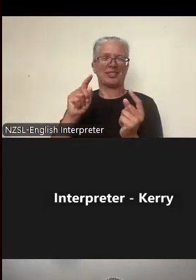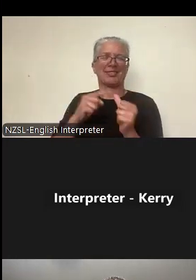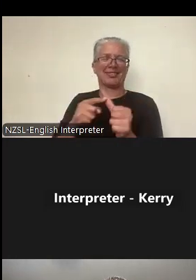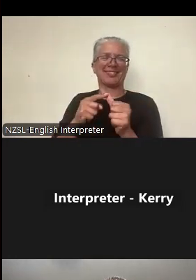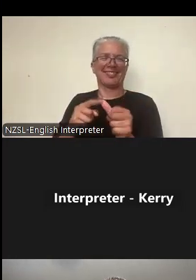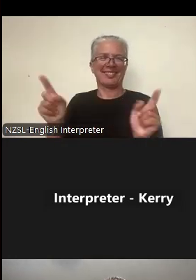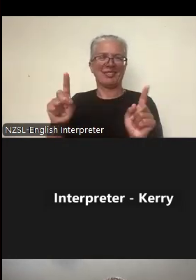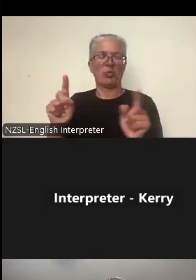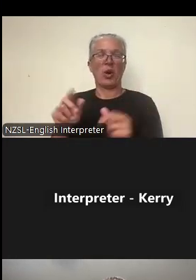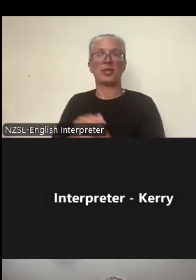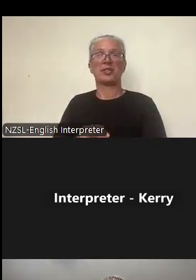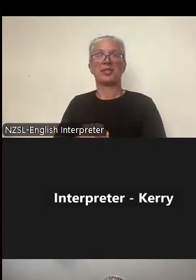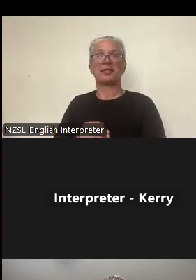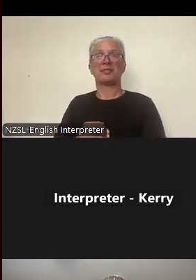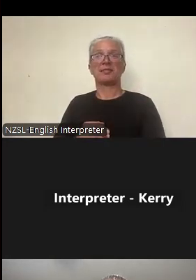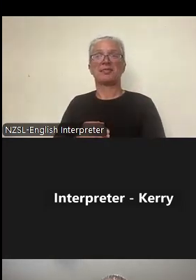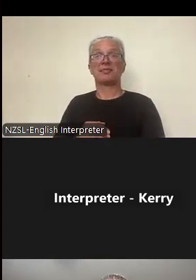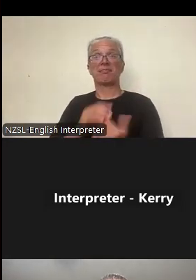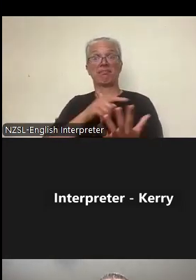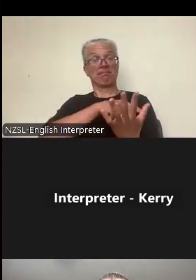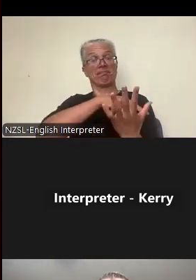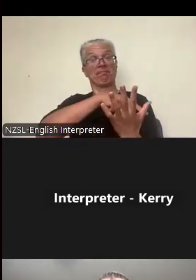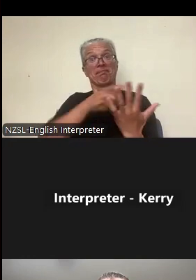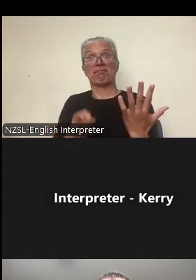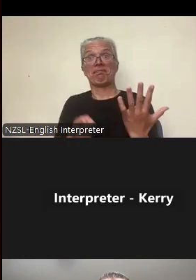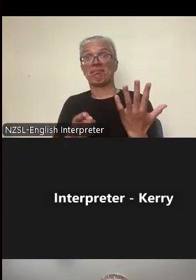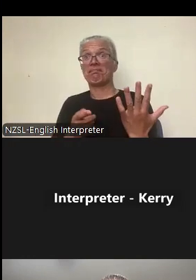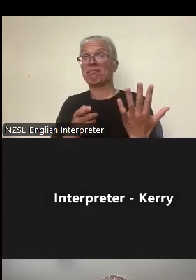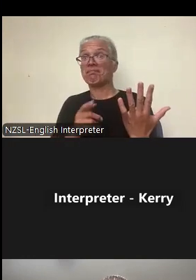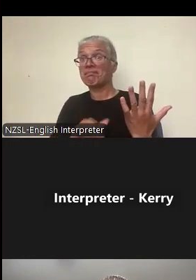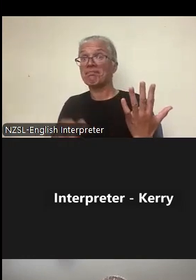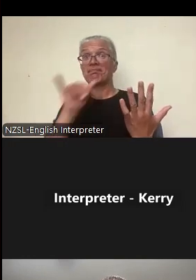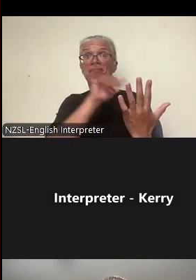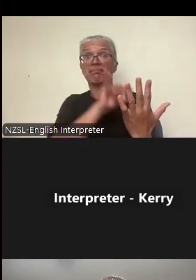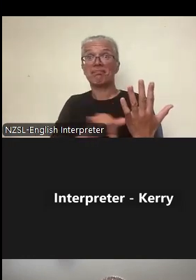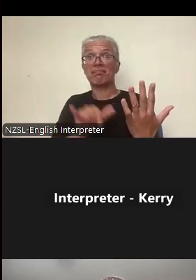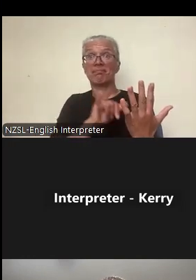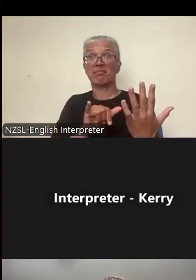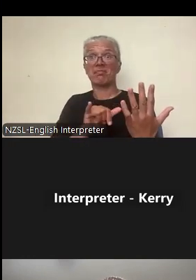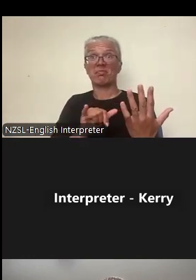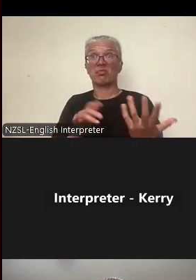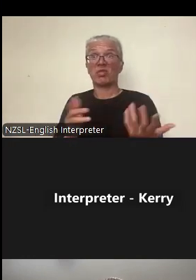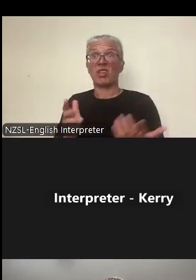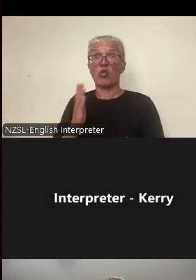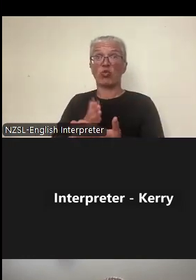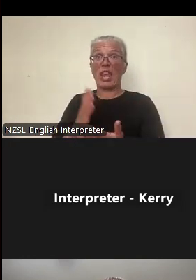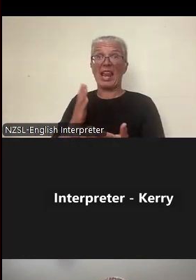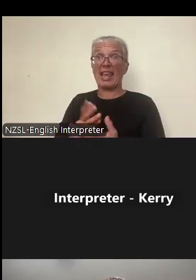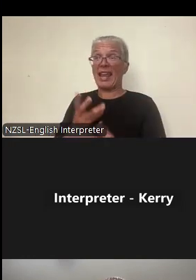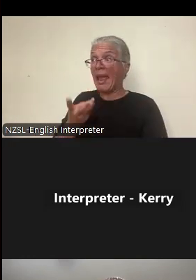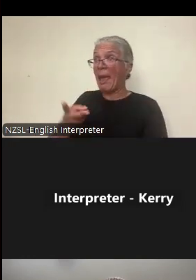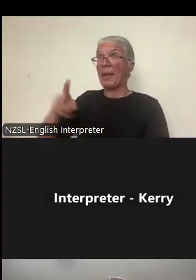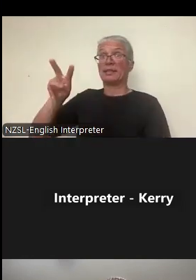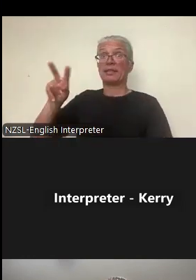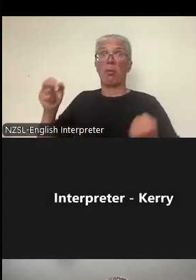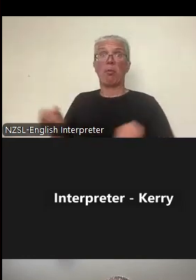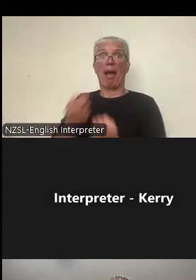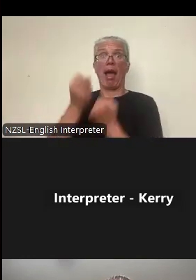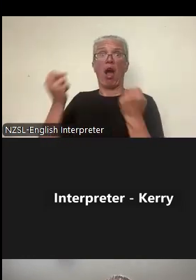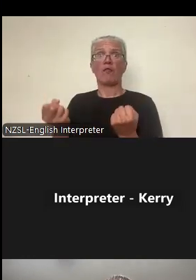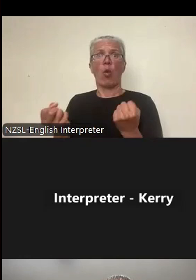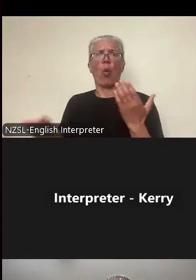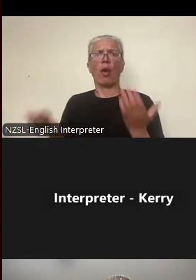So this most significant factor out of those 5 is in fact twice as powerful as any of the